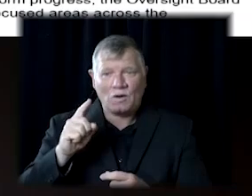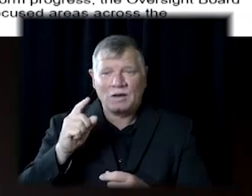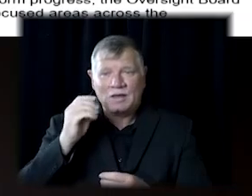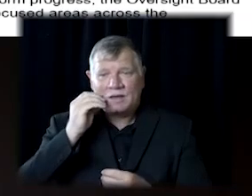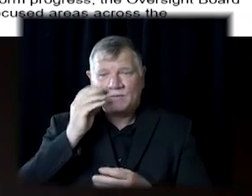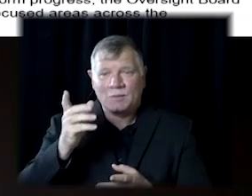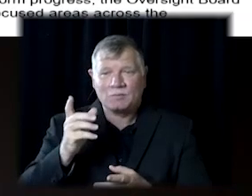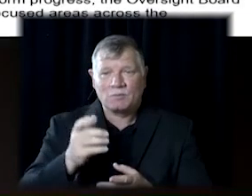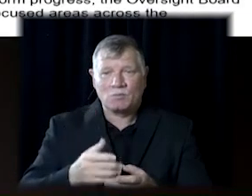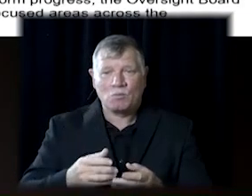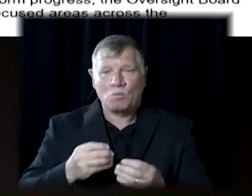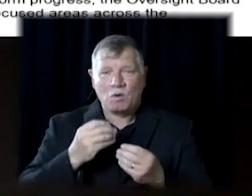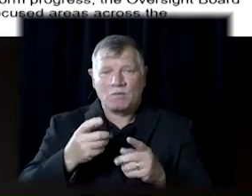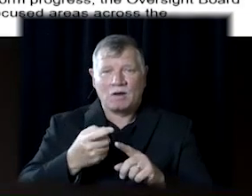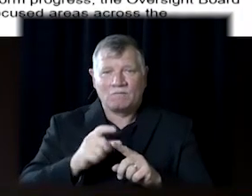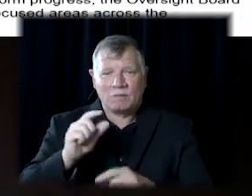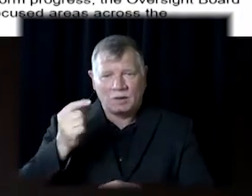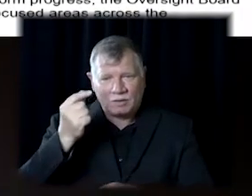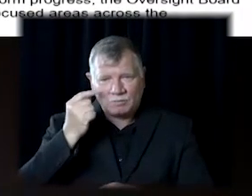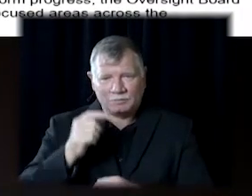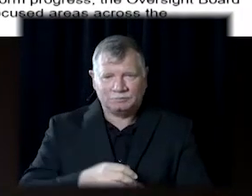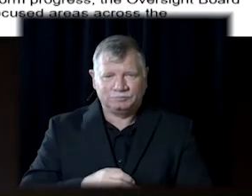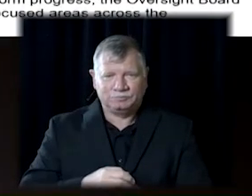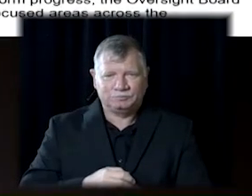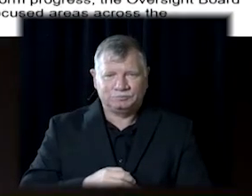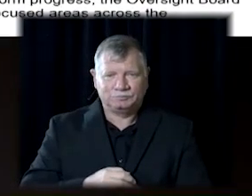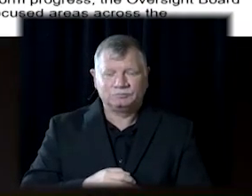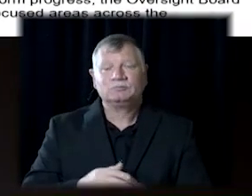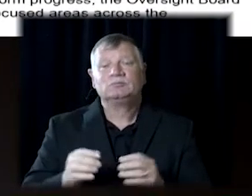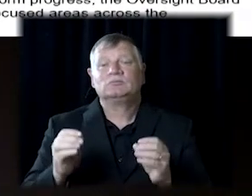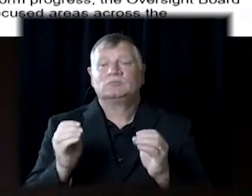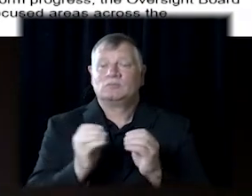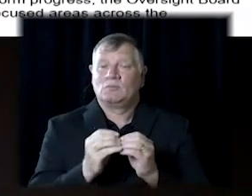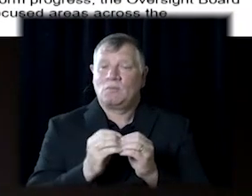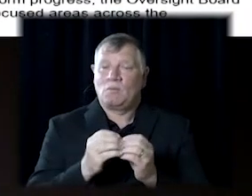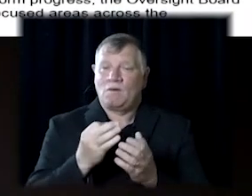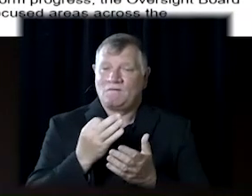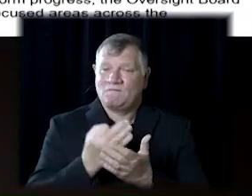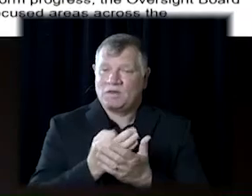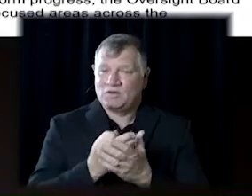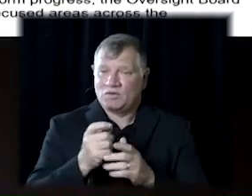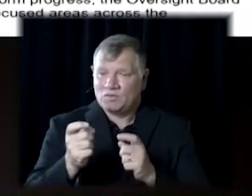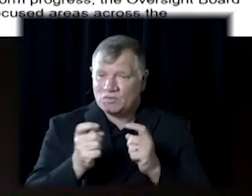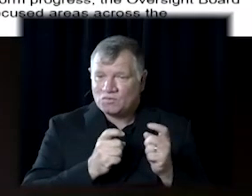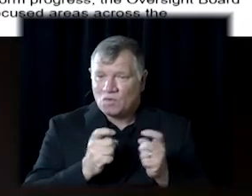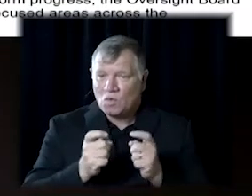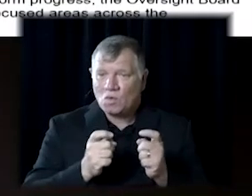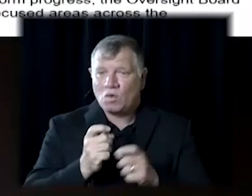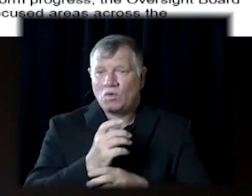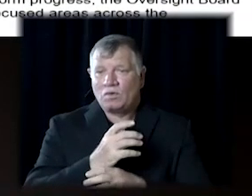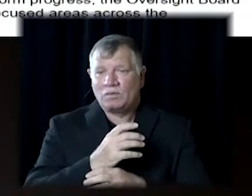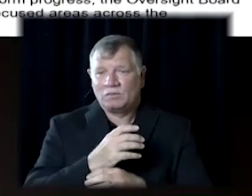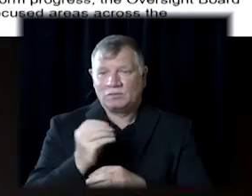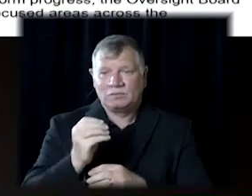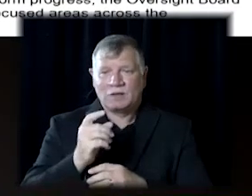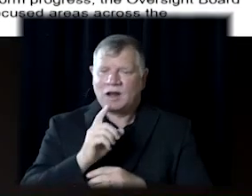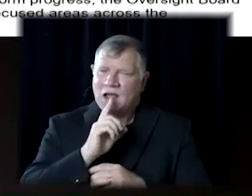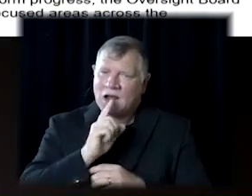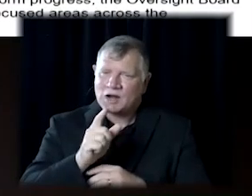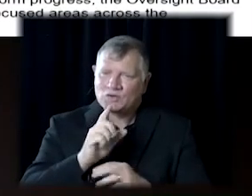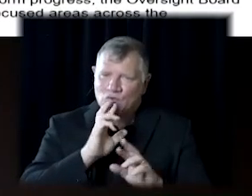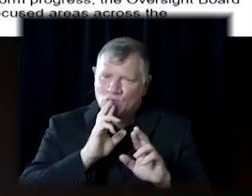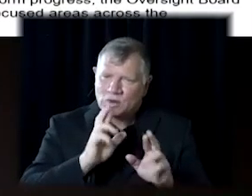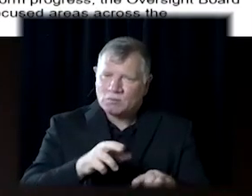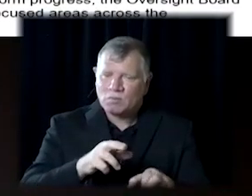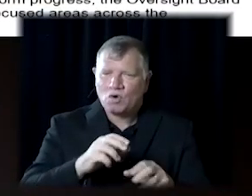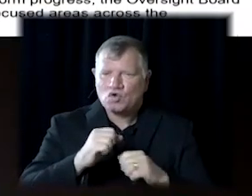information provided by the government. Further, there will continue to be fiscal controls and reporting across cash balances, actual reporting,